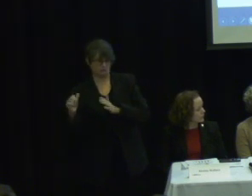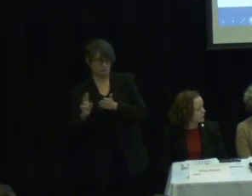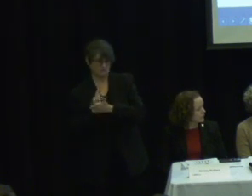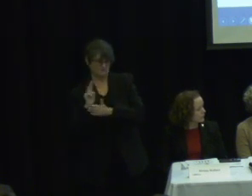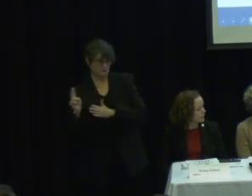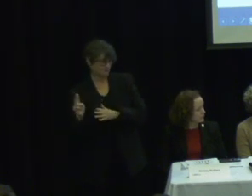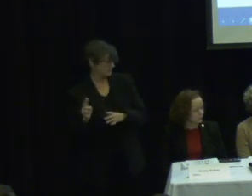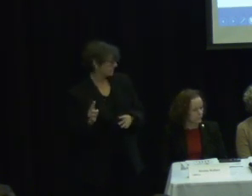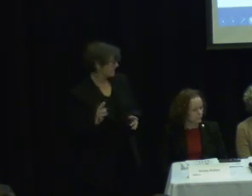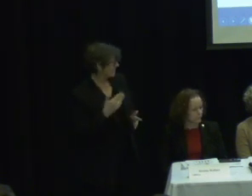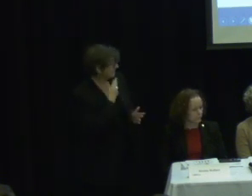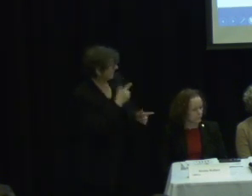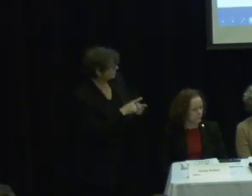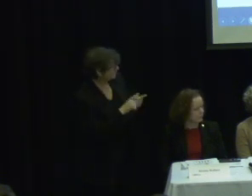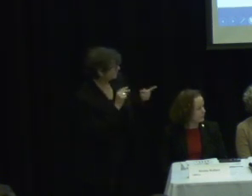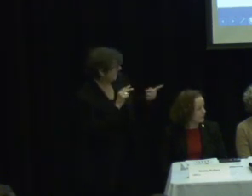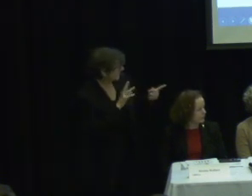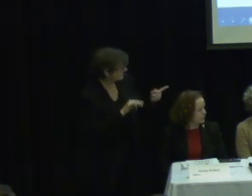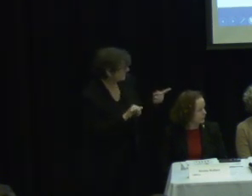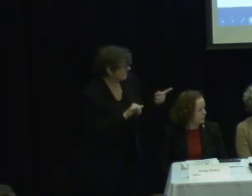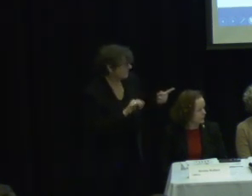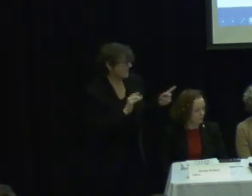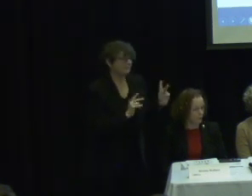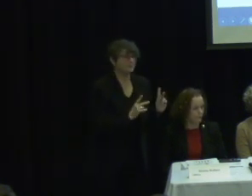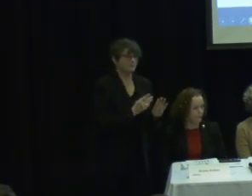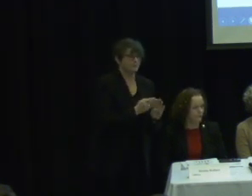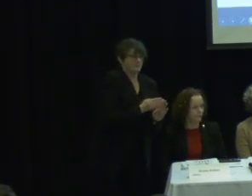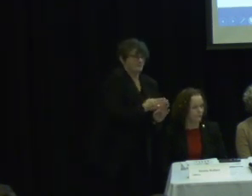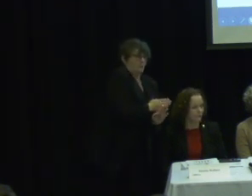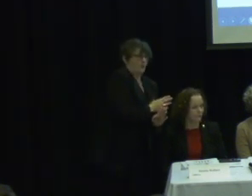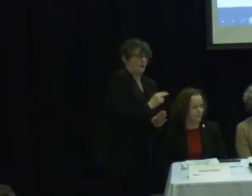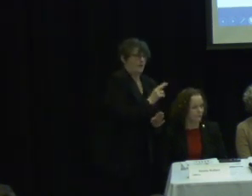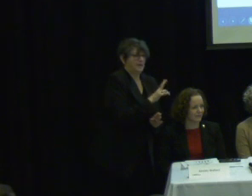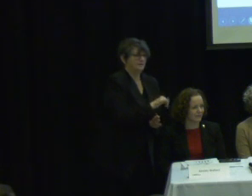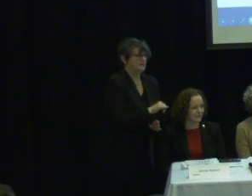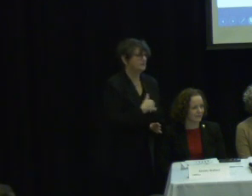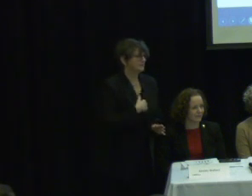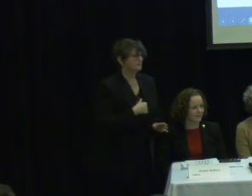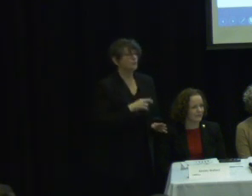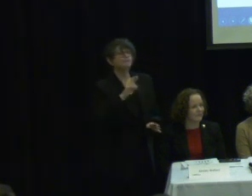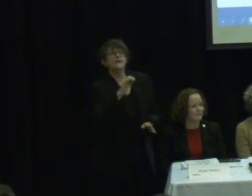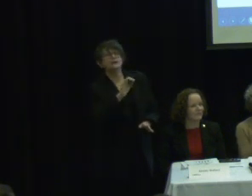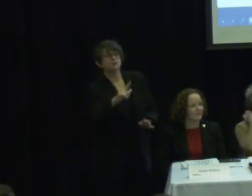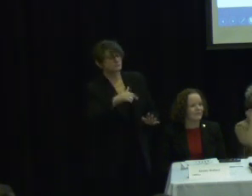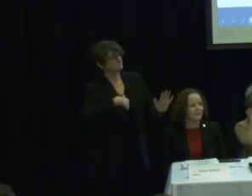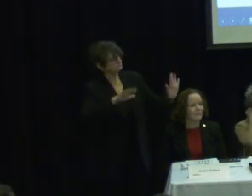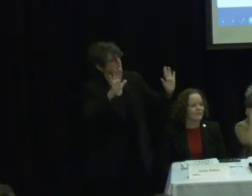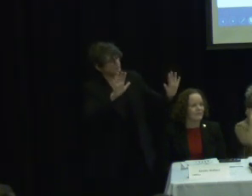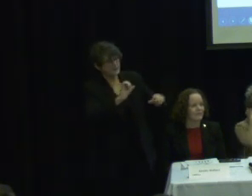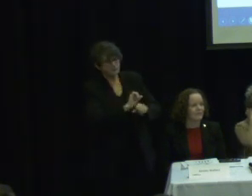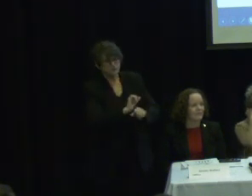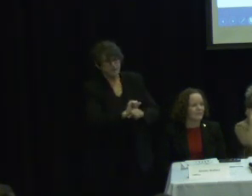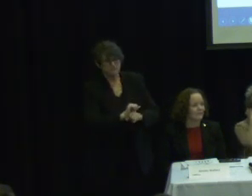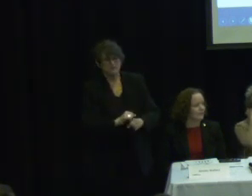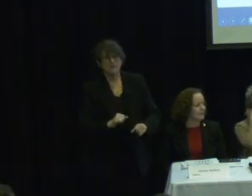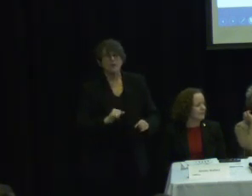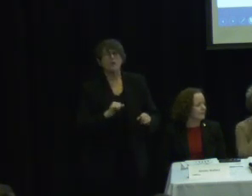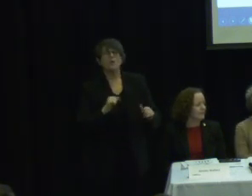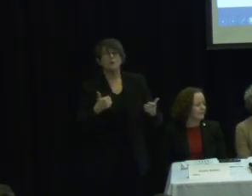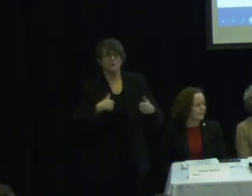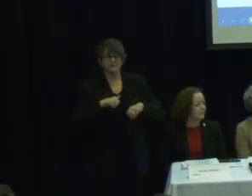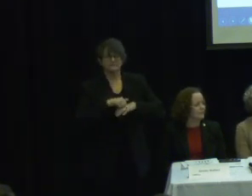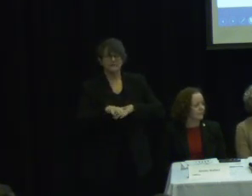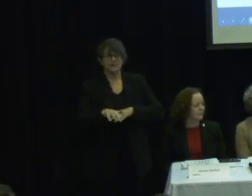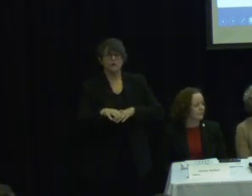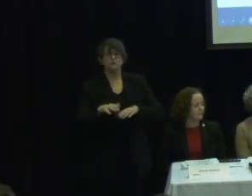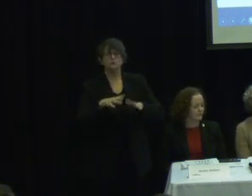folks before Nancy, we've done an amazing job, Rachel, but we've done an amazing job doing an accepted student questionnaire every year,